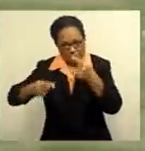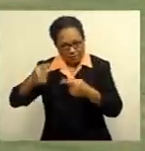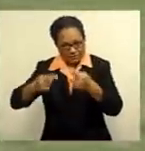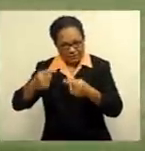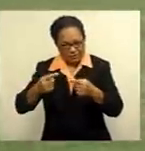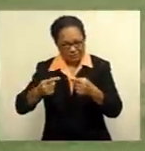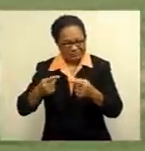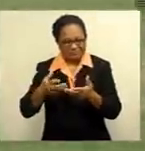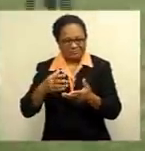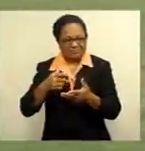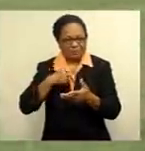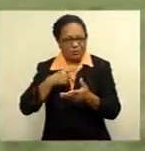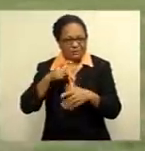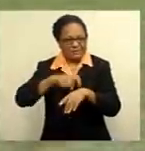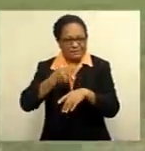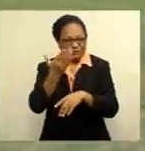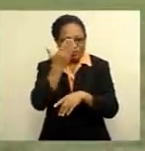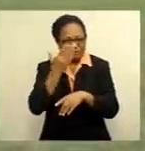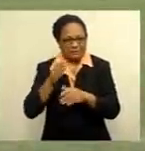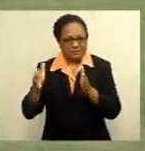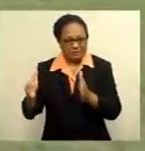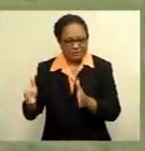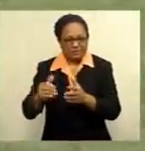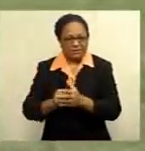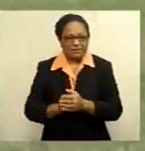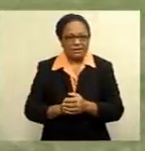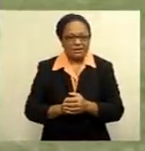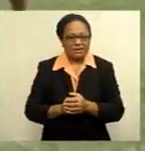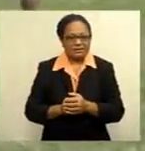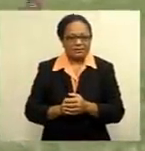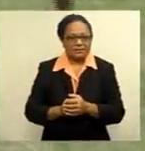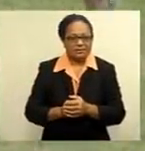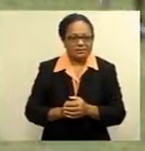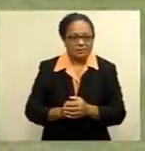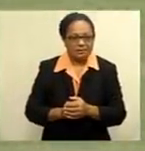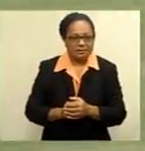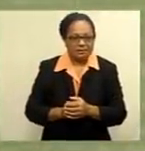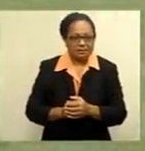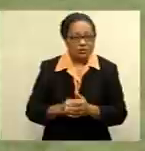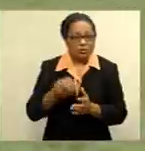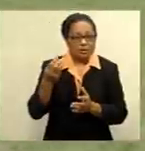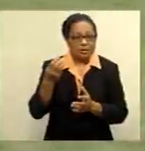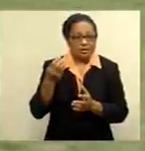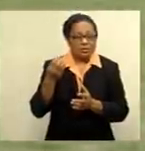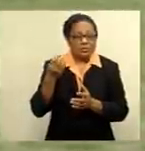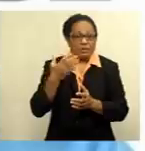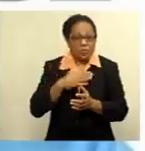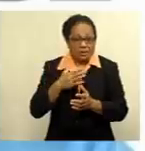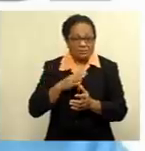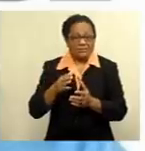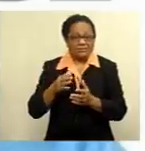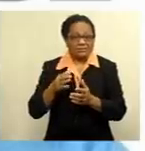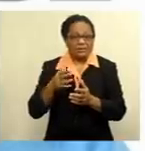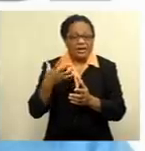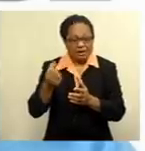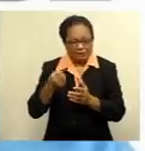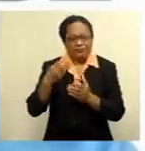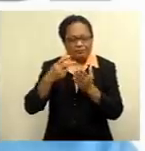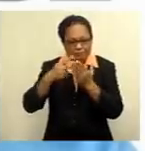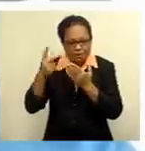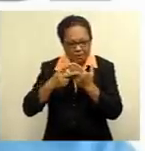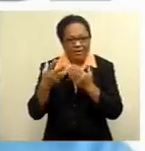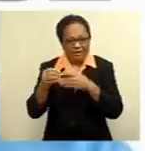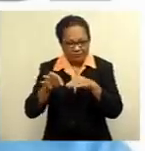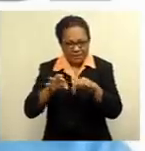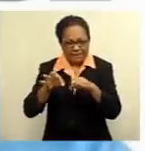have lined up a few high-performance activities with off-season events. So we're currently looking at a